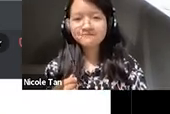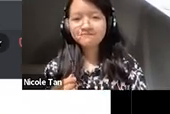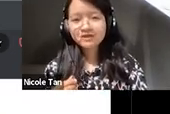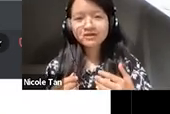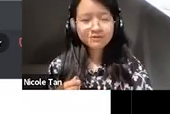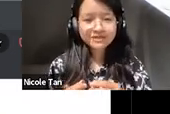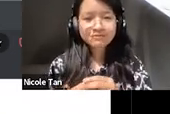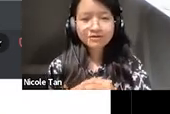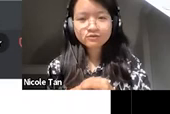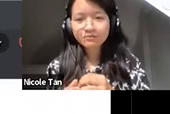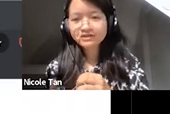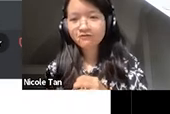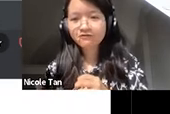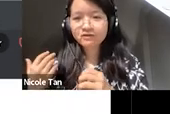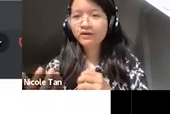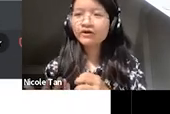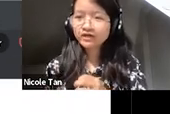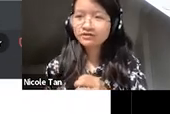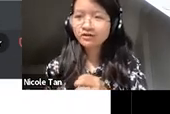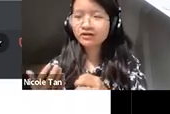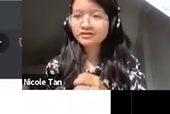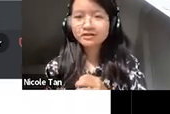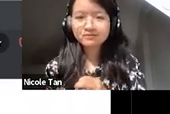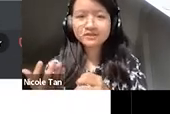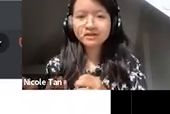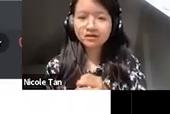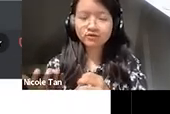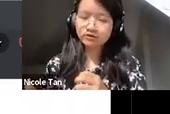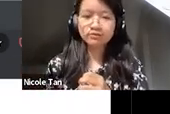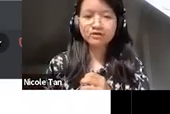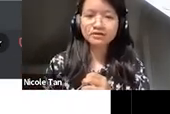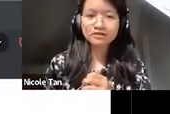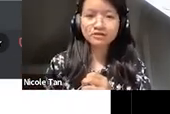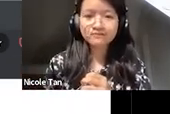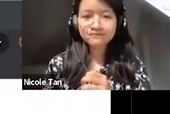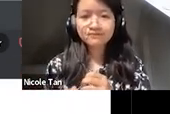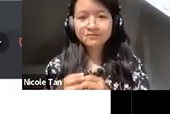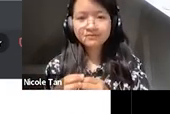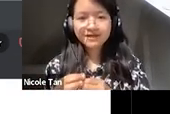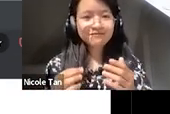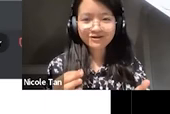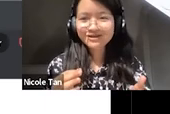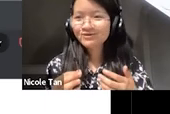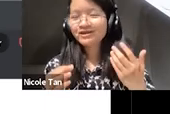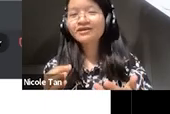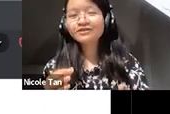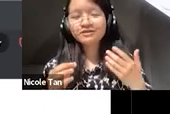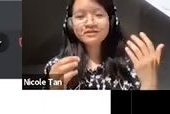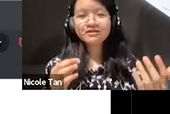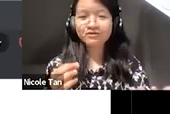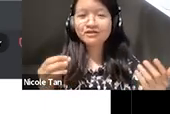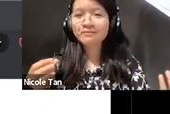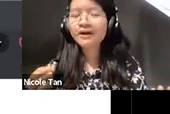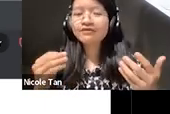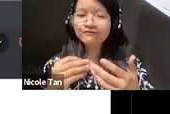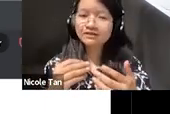topics. The implemented models were based off of the bidirectional LSTM CNN neural network architecture. And finally, we then leveraged